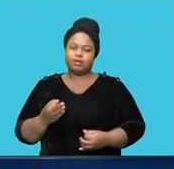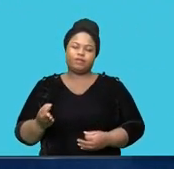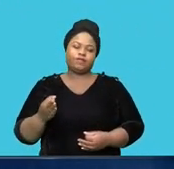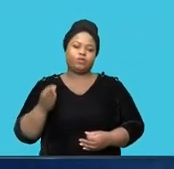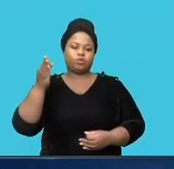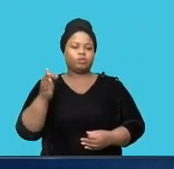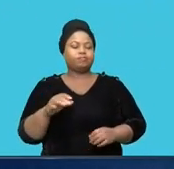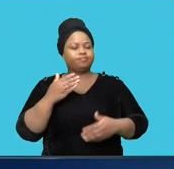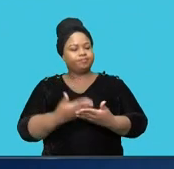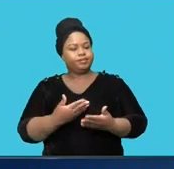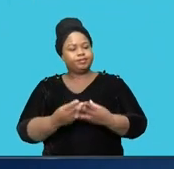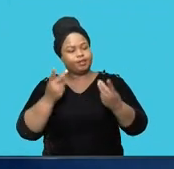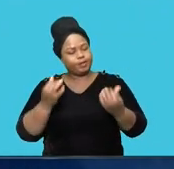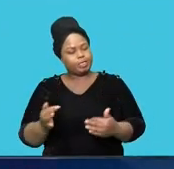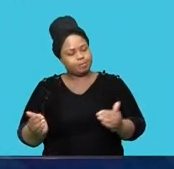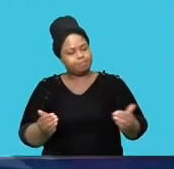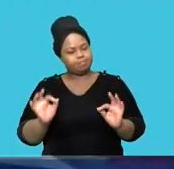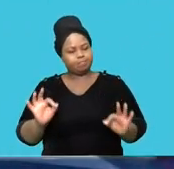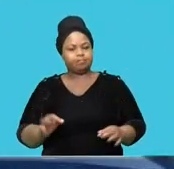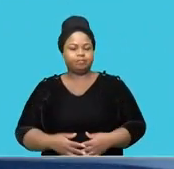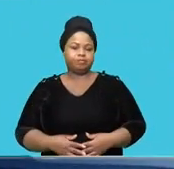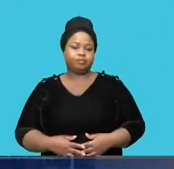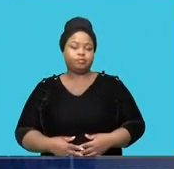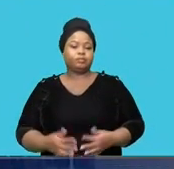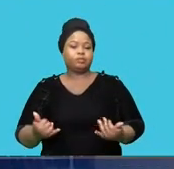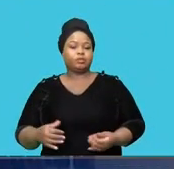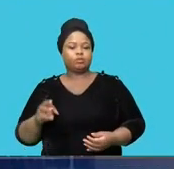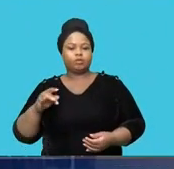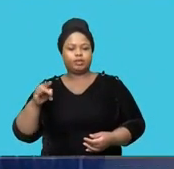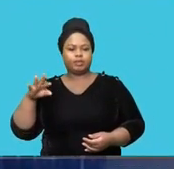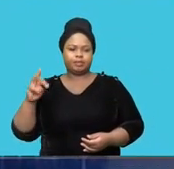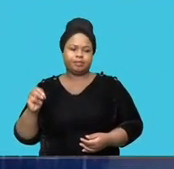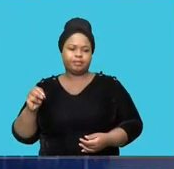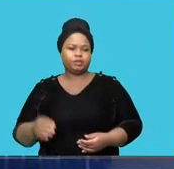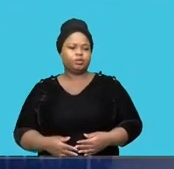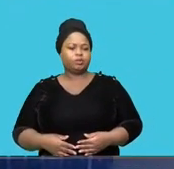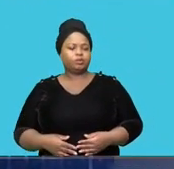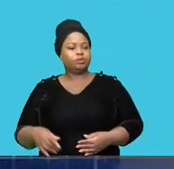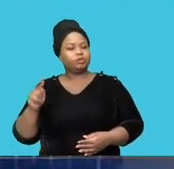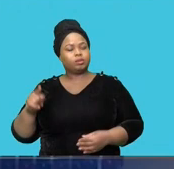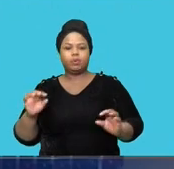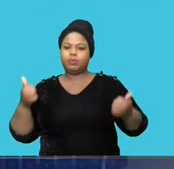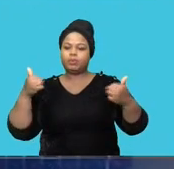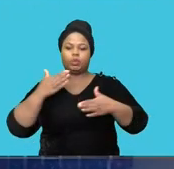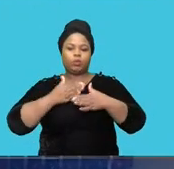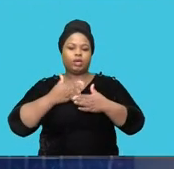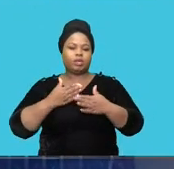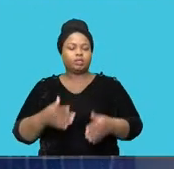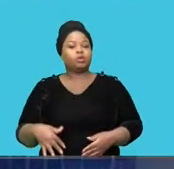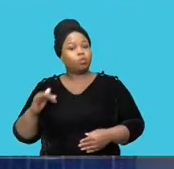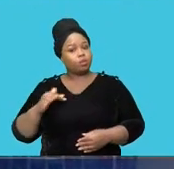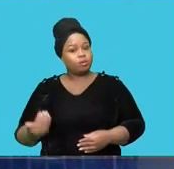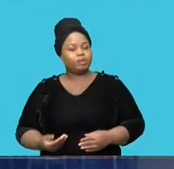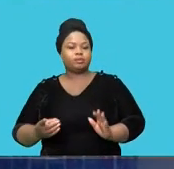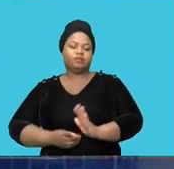also secure their financial future. It's like this Momentum, who are doing tremendous work developing women